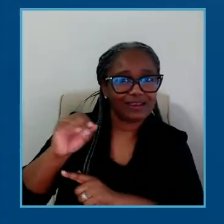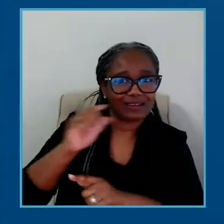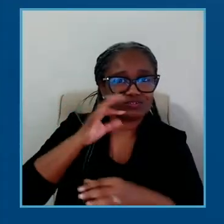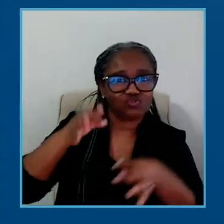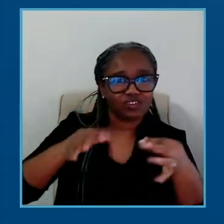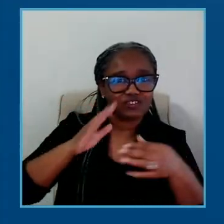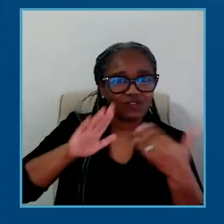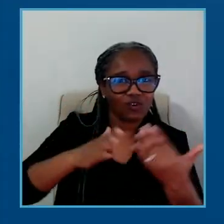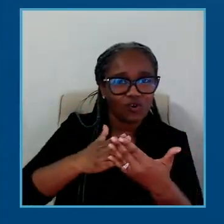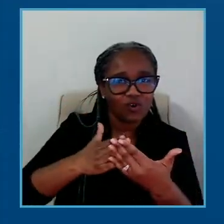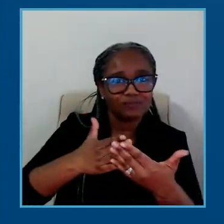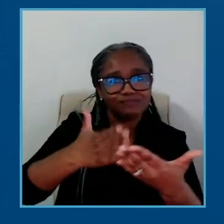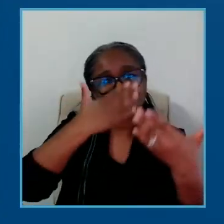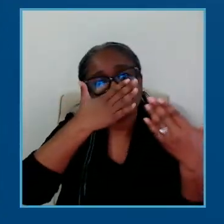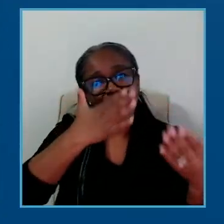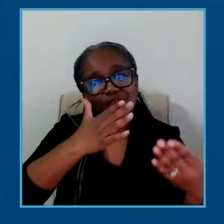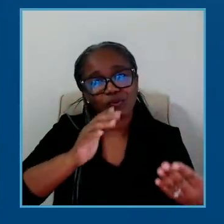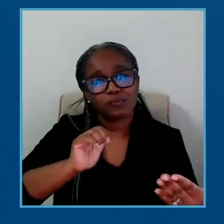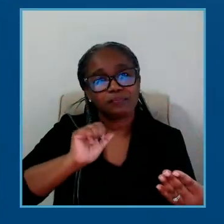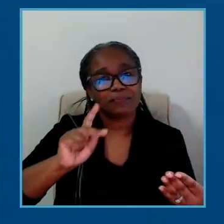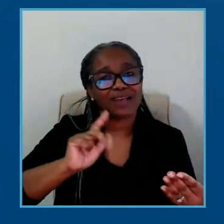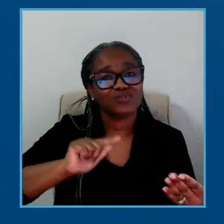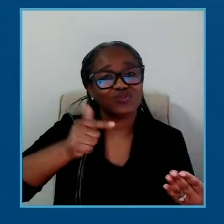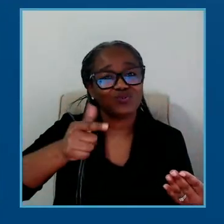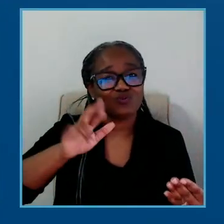Back to you.